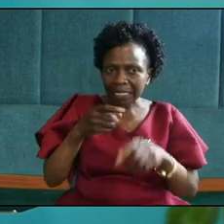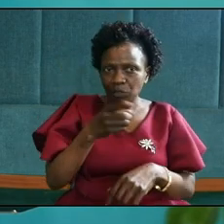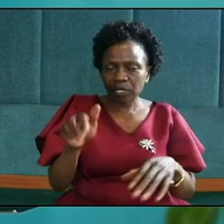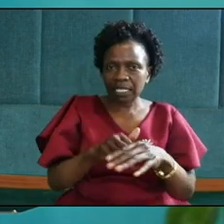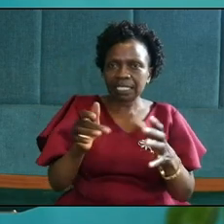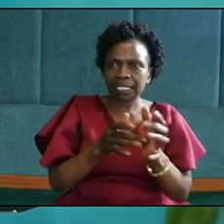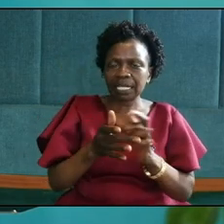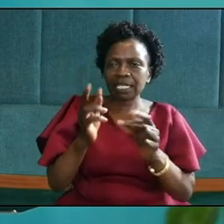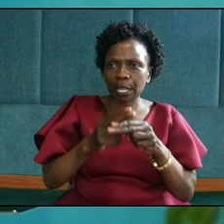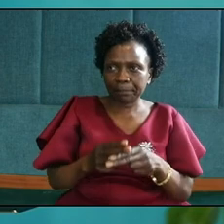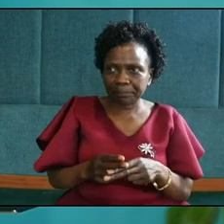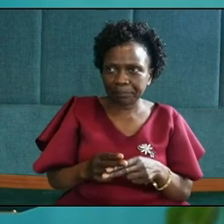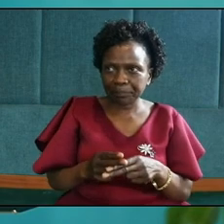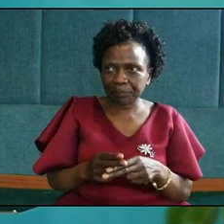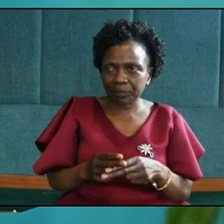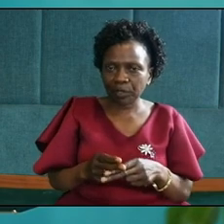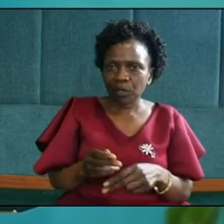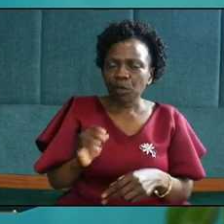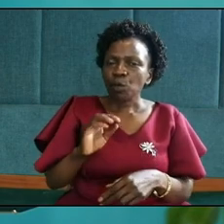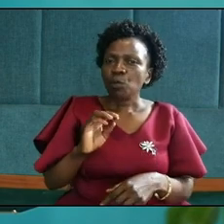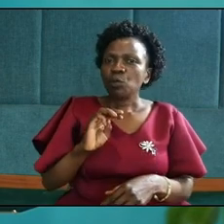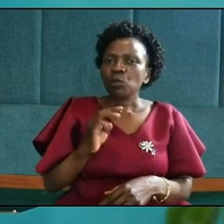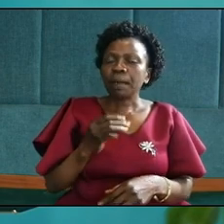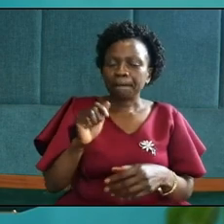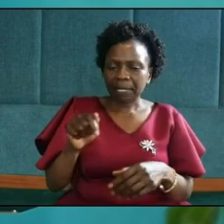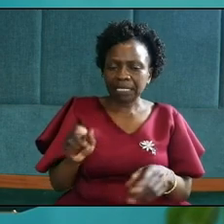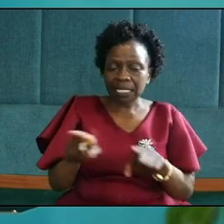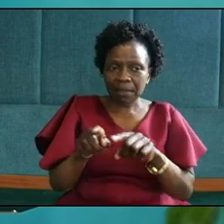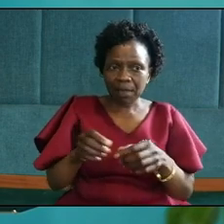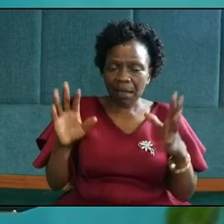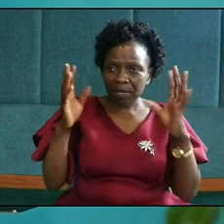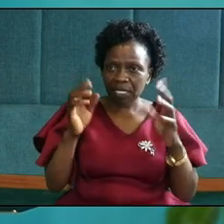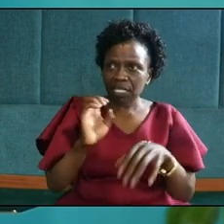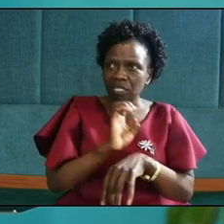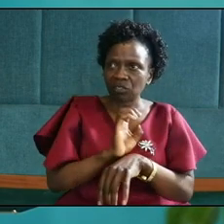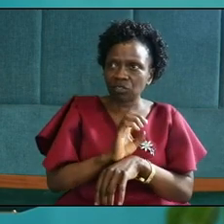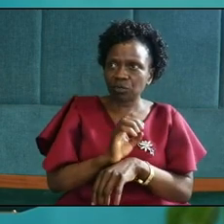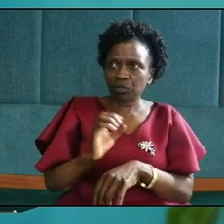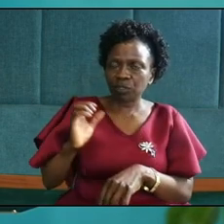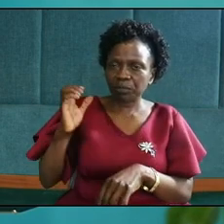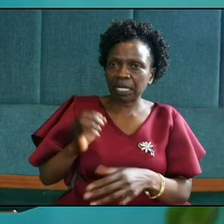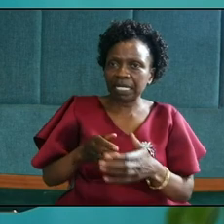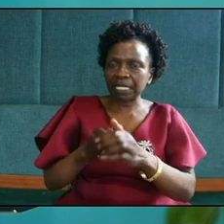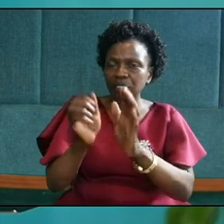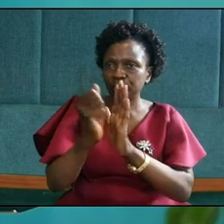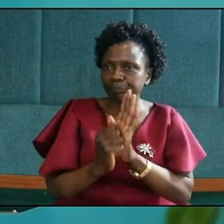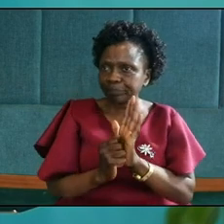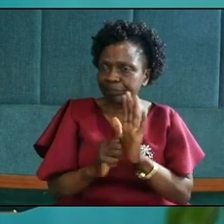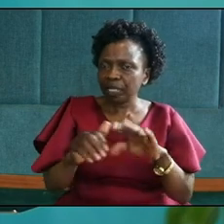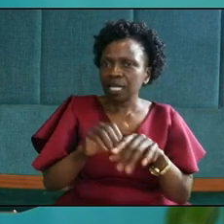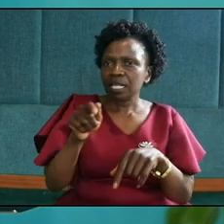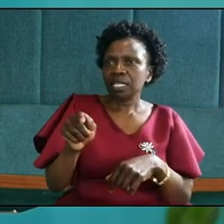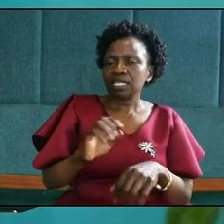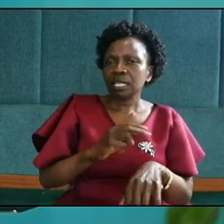in Jesus' name. We still want to appreciate the church chaplains' leadership. In